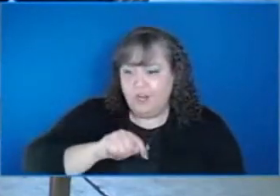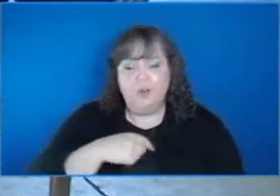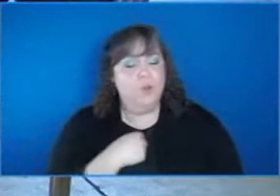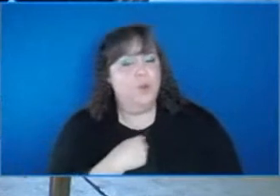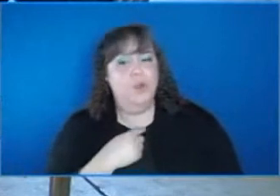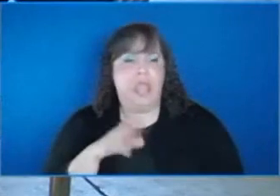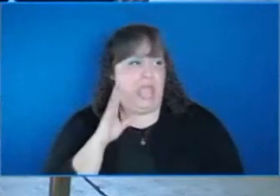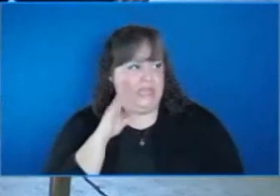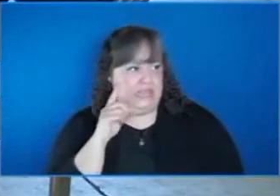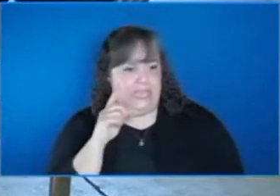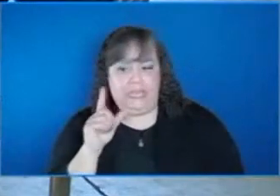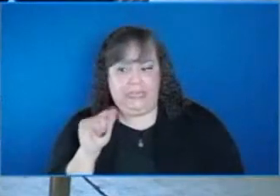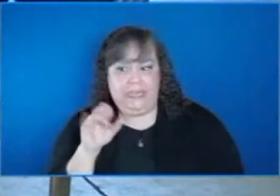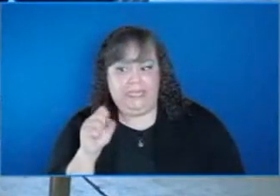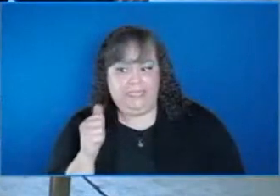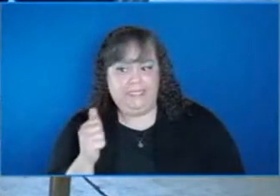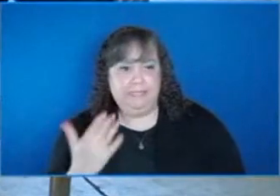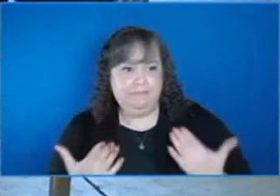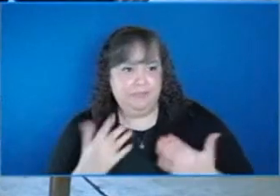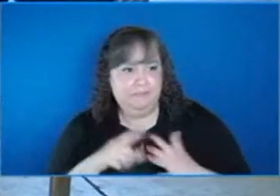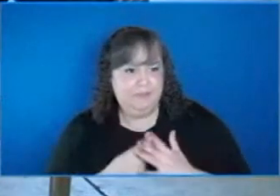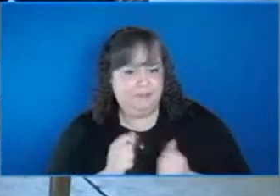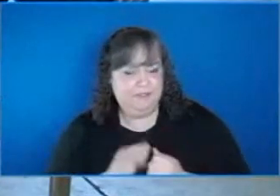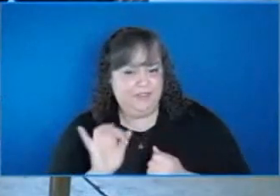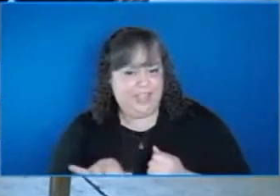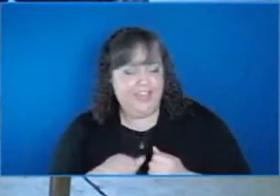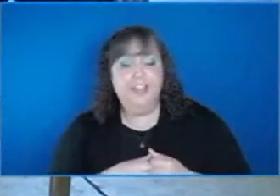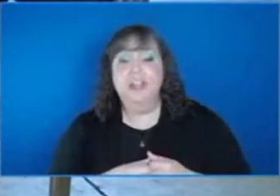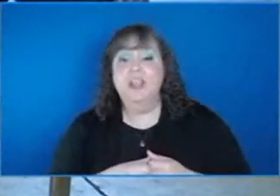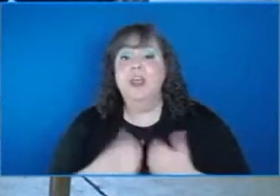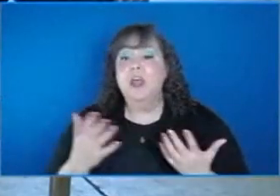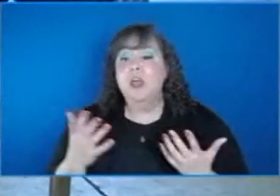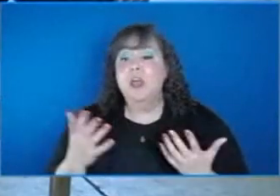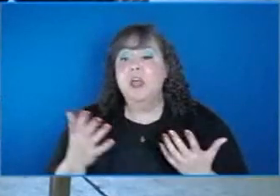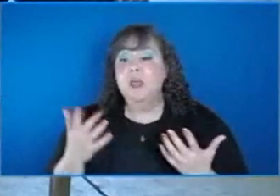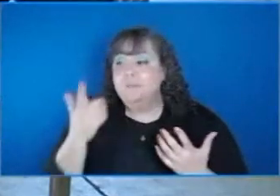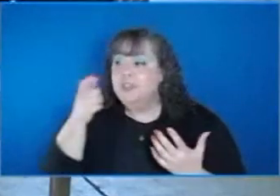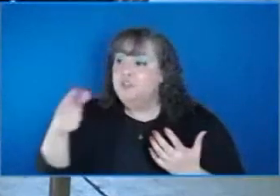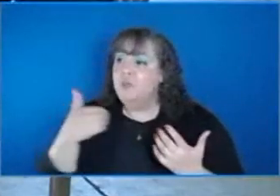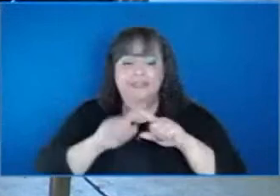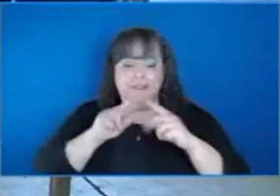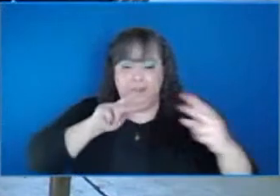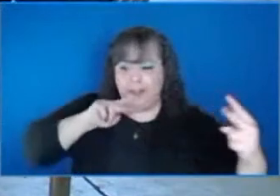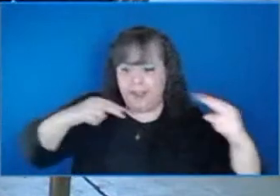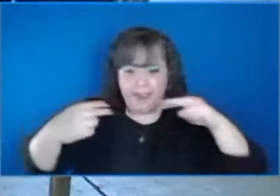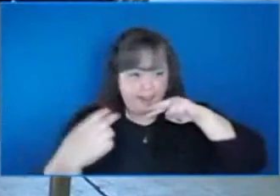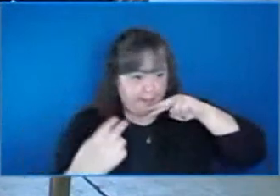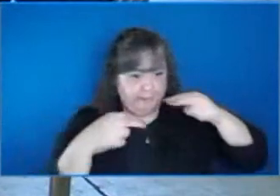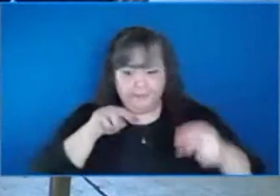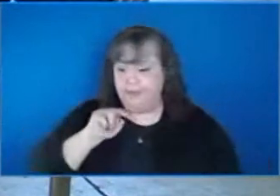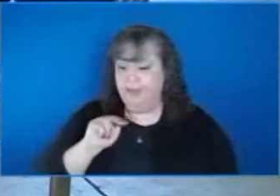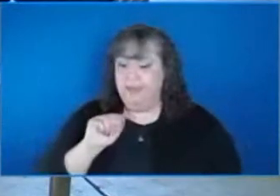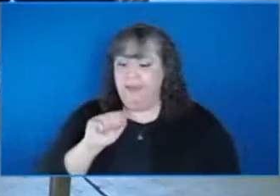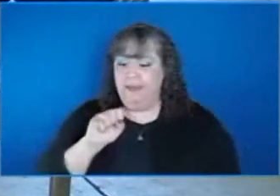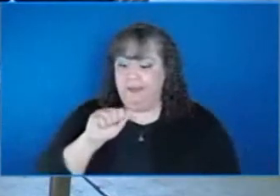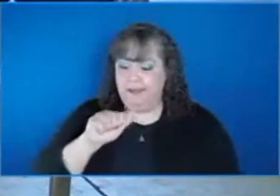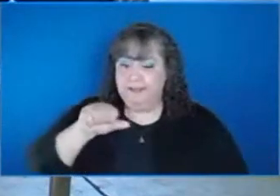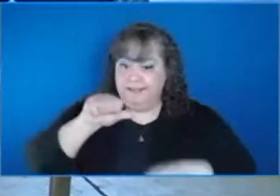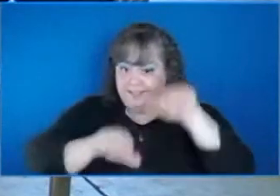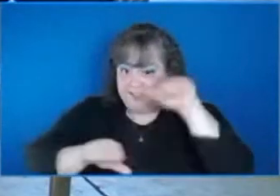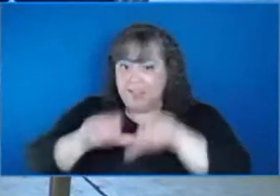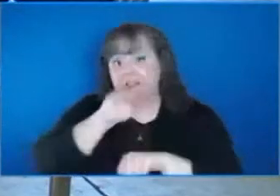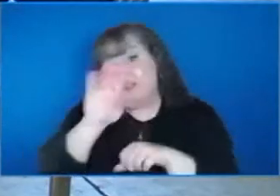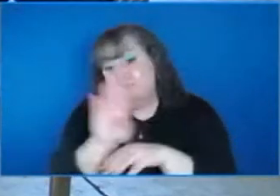got, you know, you're coming at this from a lot of different angles. Correct. From sort of the NASA science and business side,